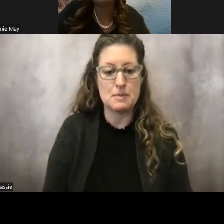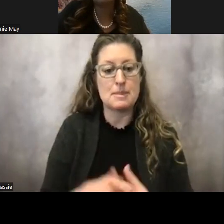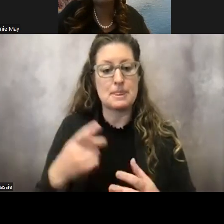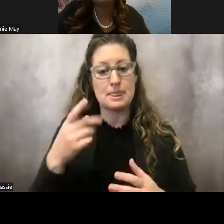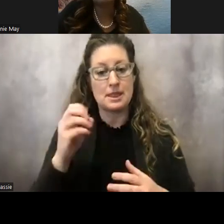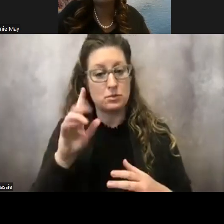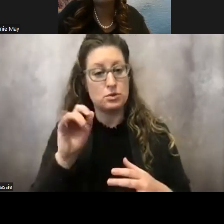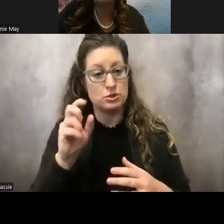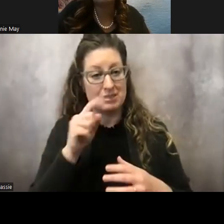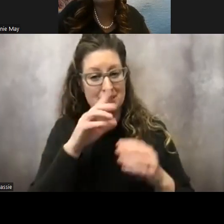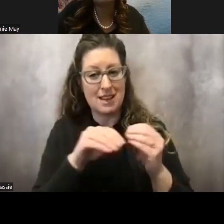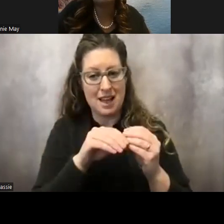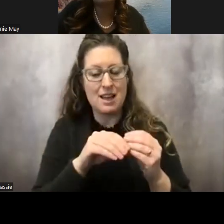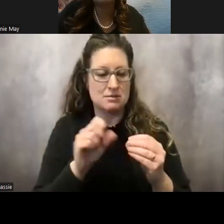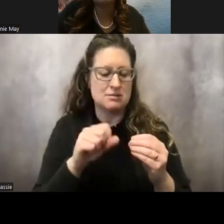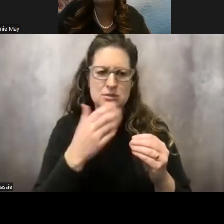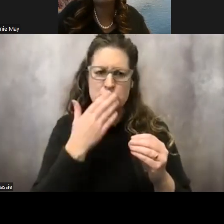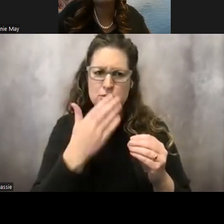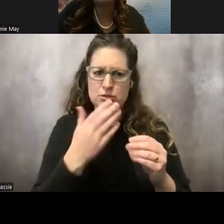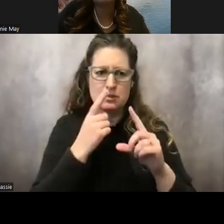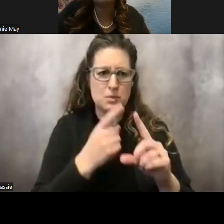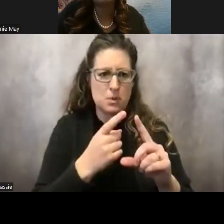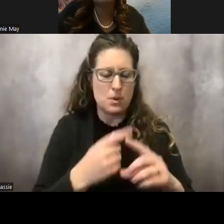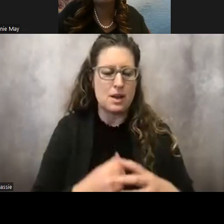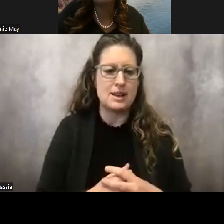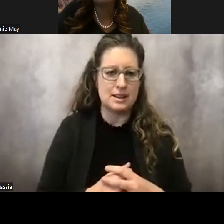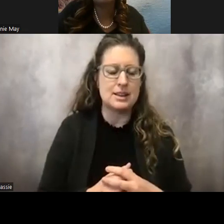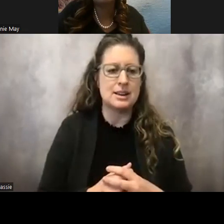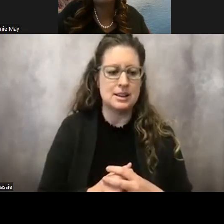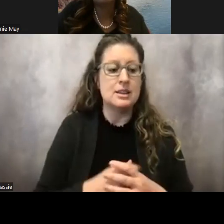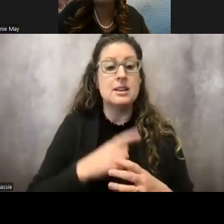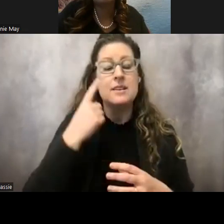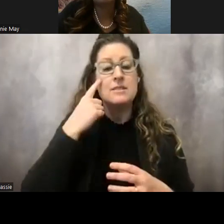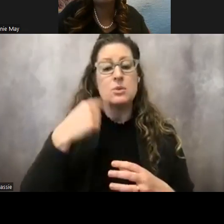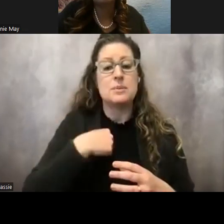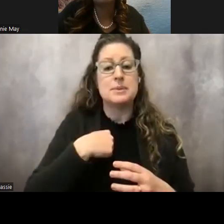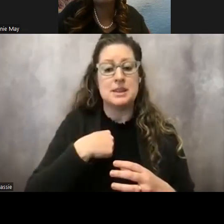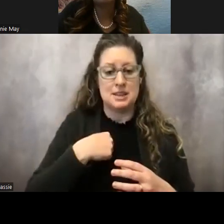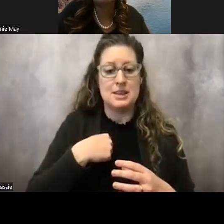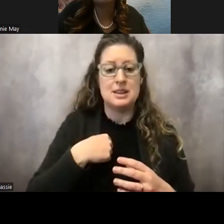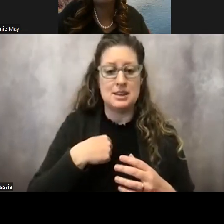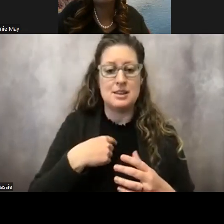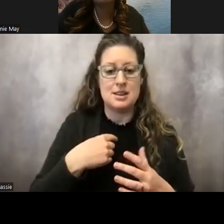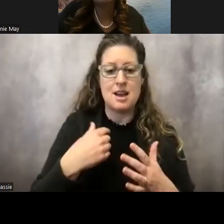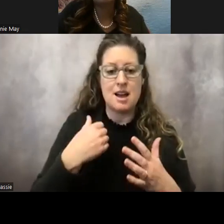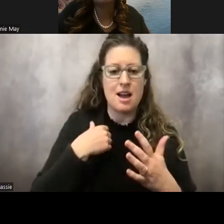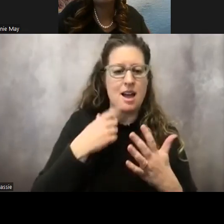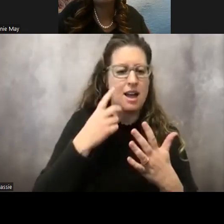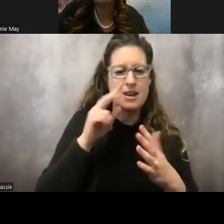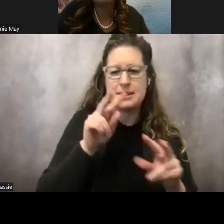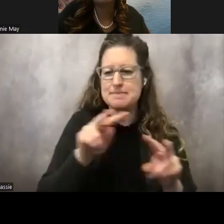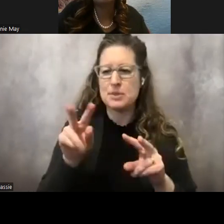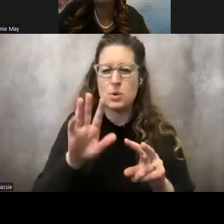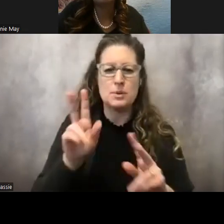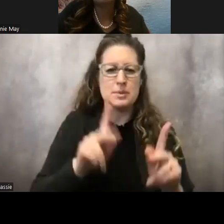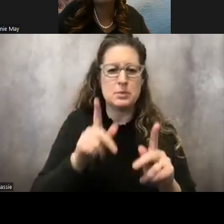I think you bring up such a good point, and what it extends to for me is the sense of people practicing public health as their identity. When you